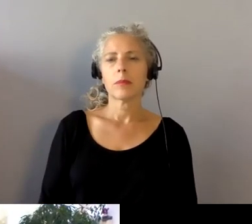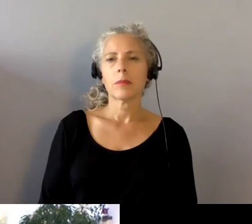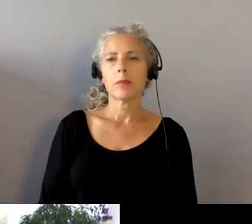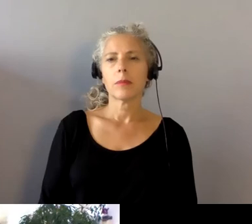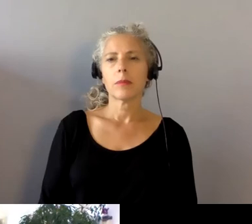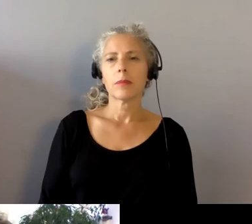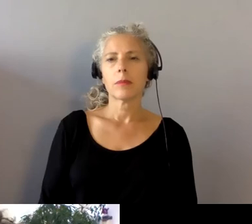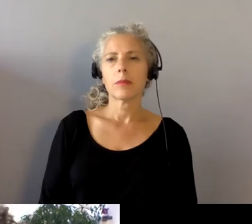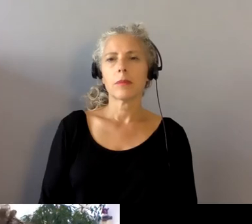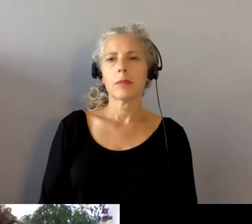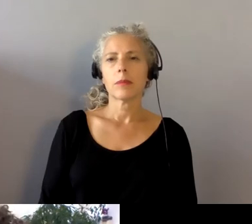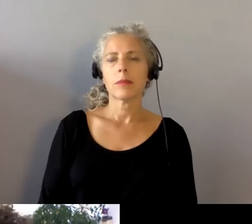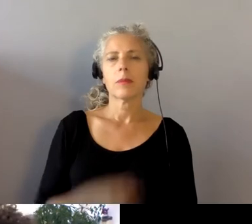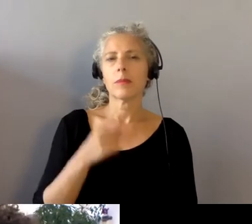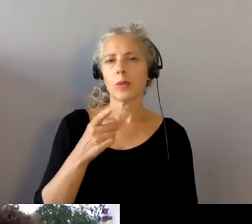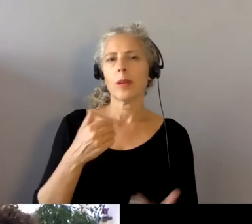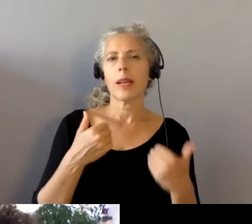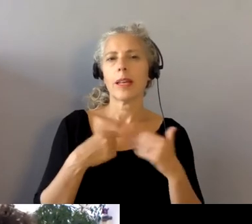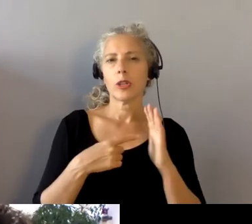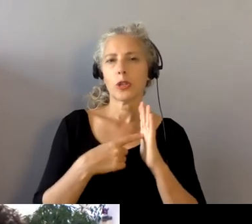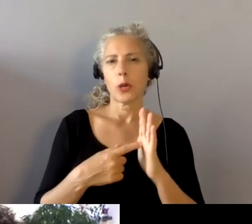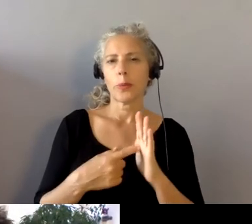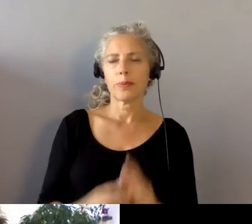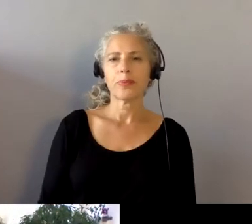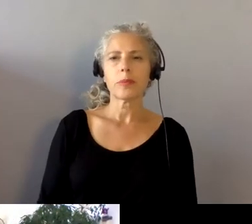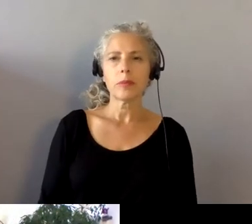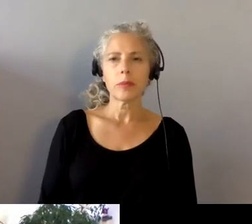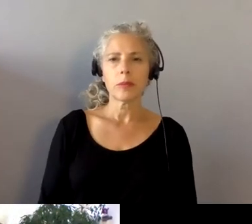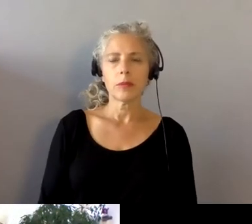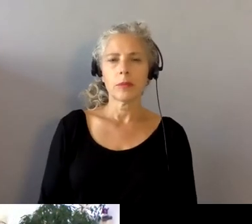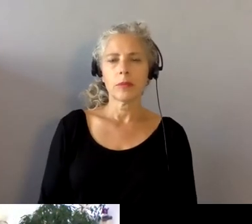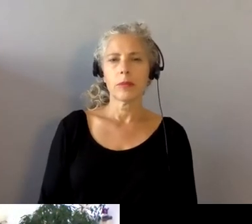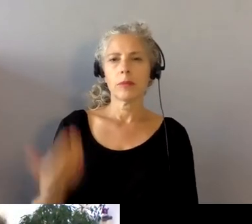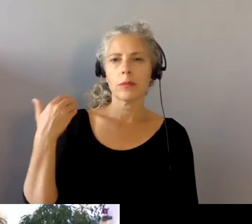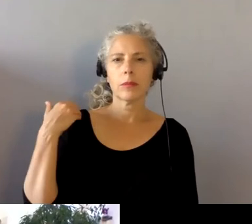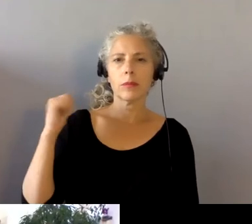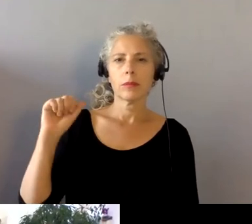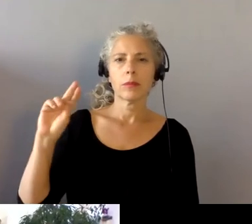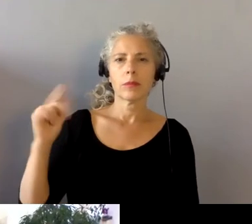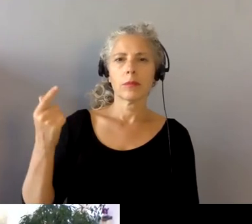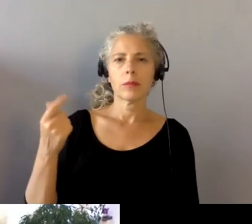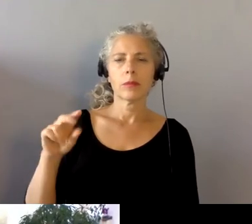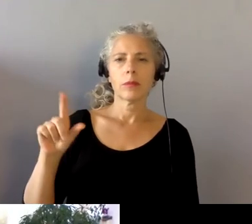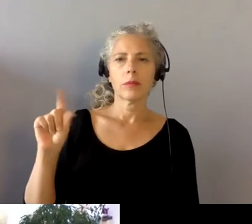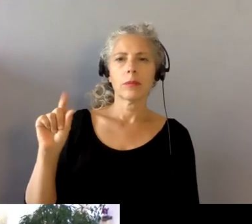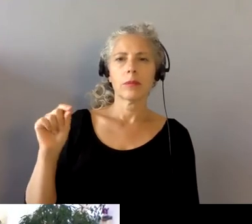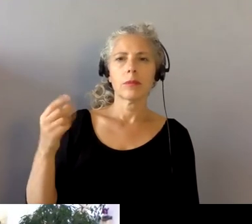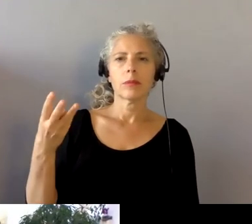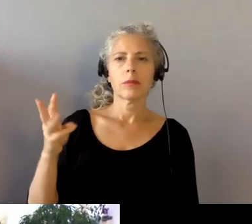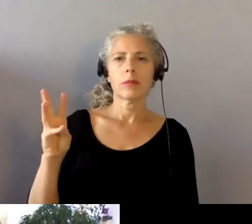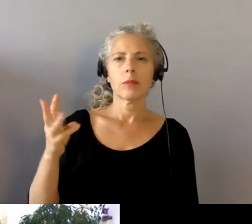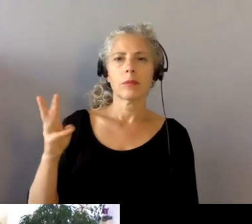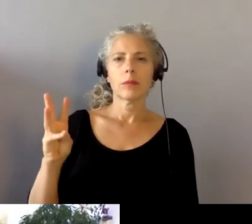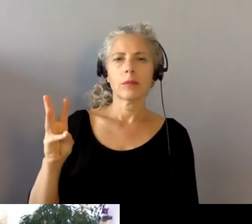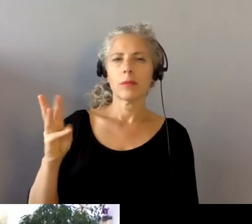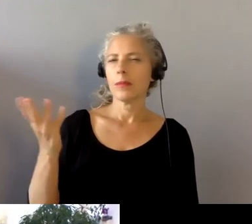really, you'll tell us, I'll leave it, in Addis in 2016. Yeah. What